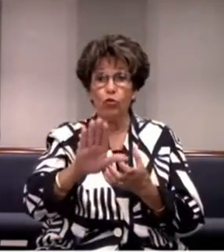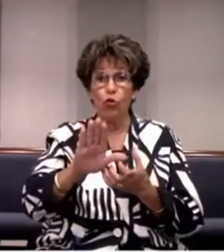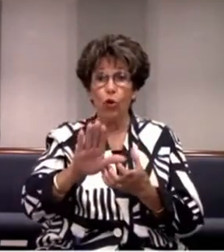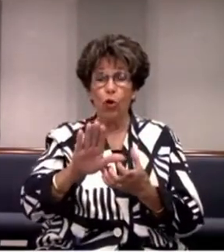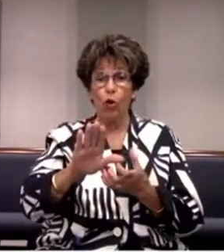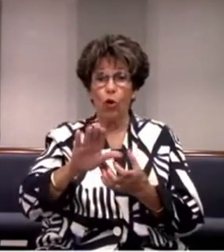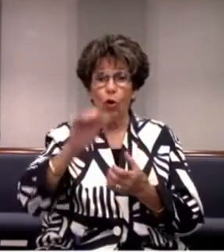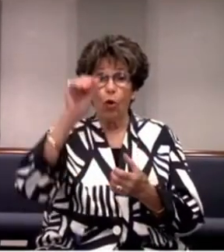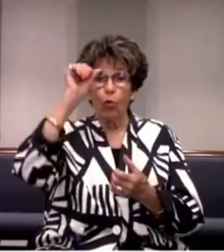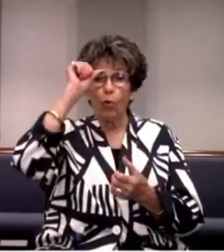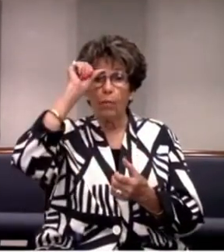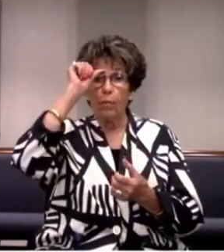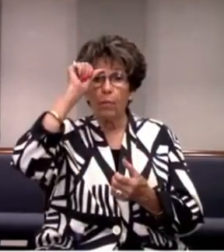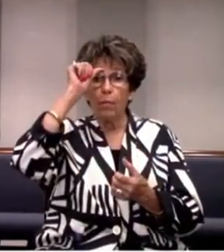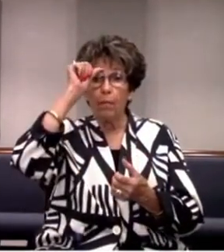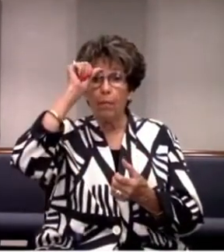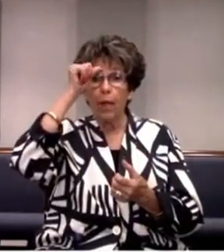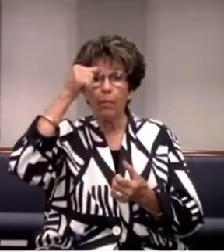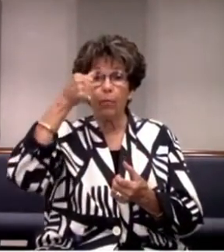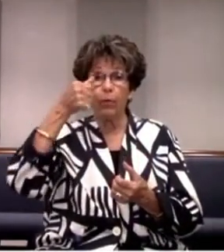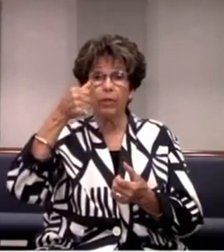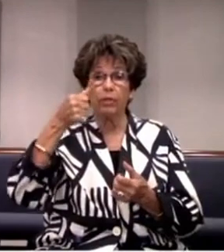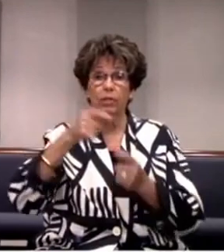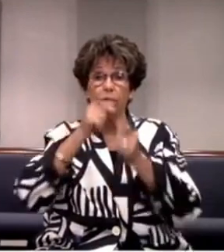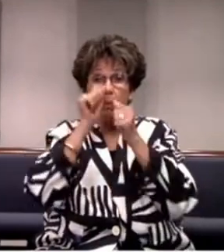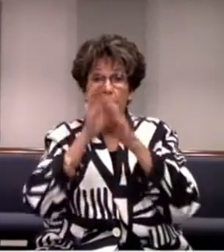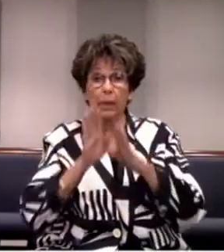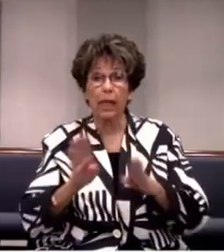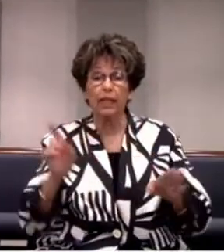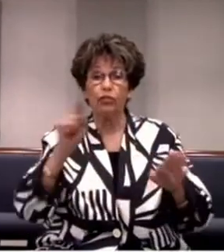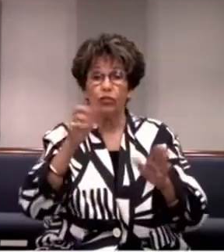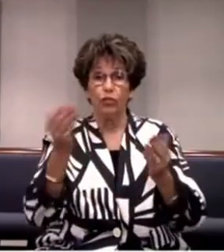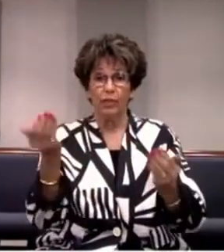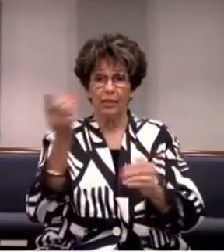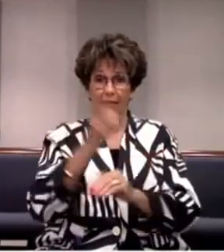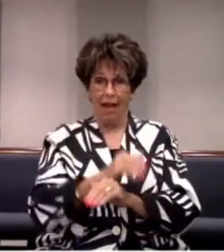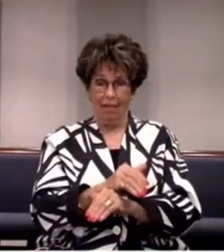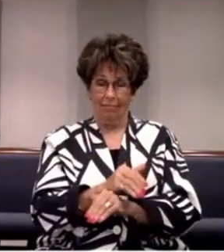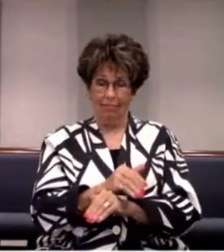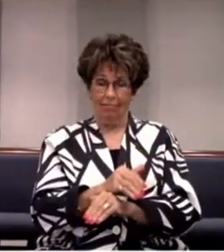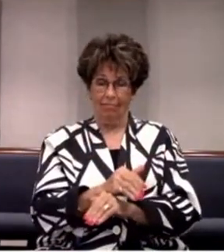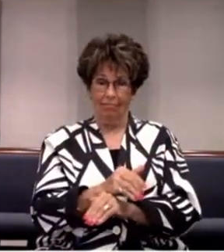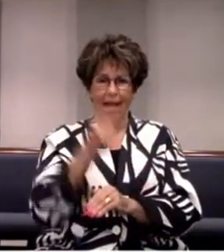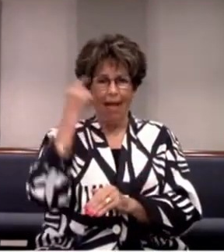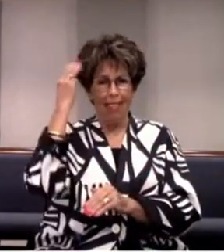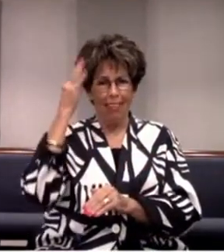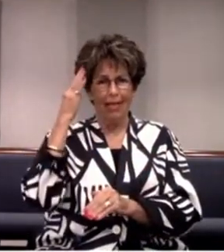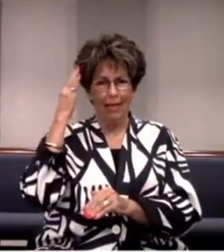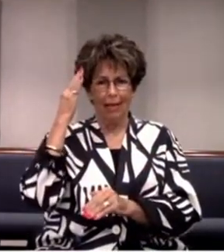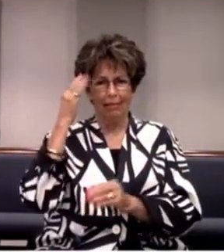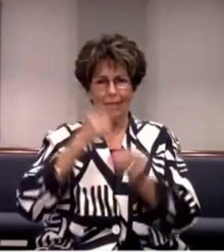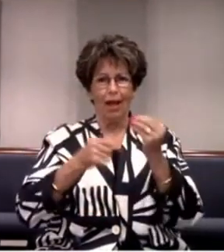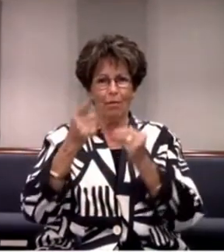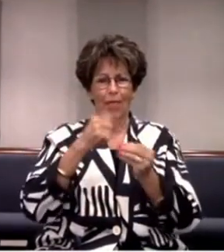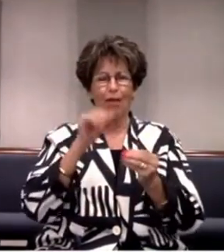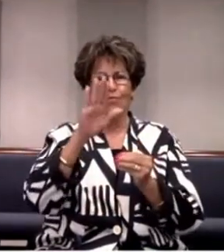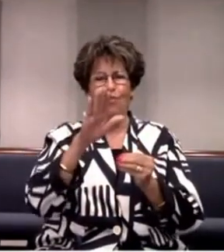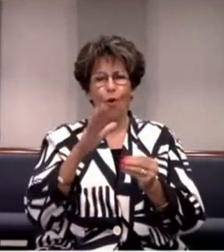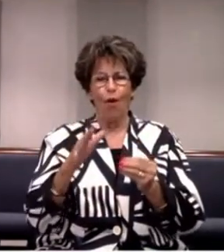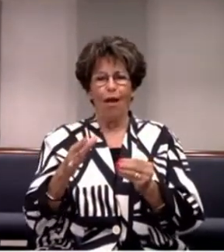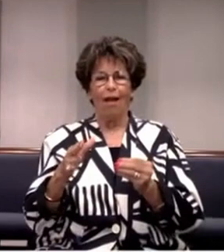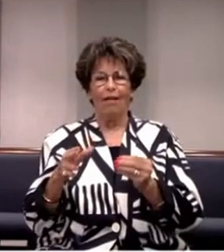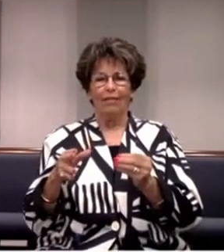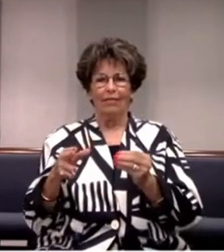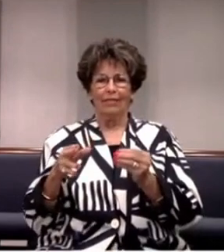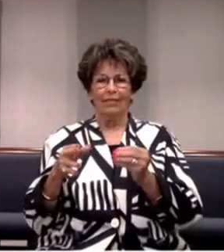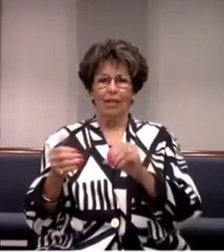your baptism of the Holy Ghost to refresh you tonight. So come back here just a second to Acts chapter 10 and come over,